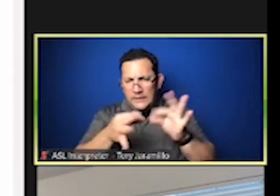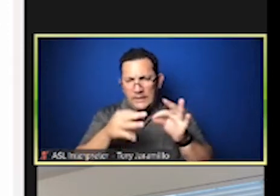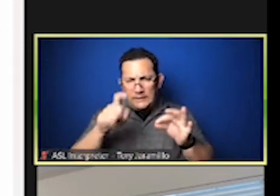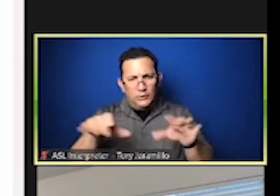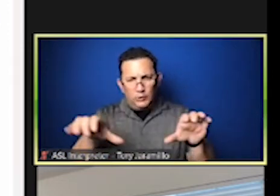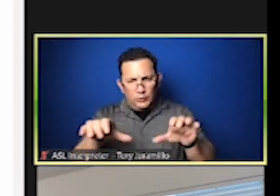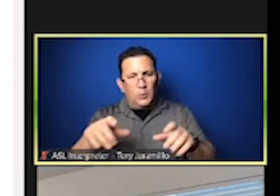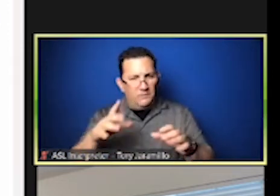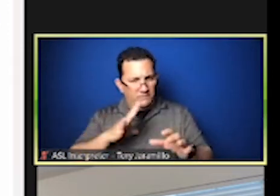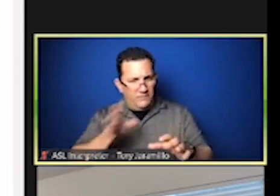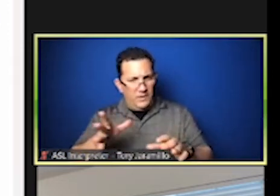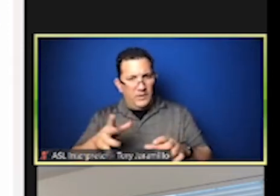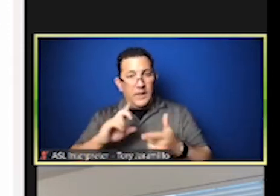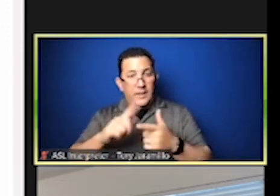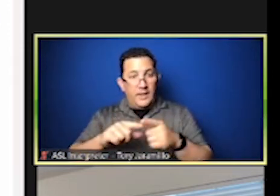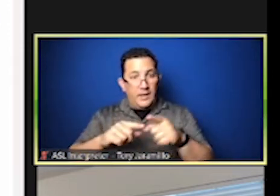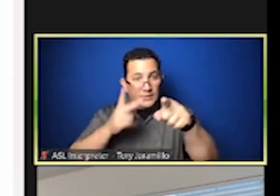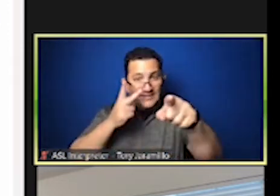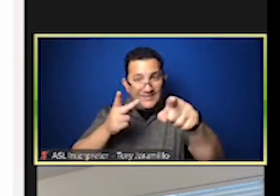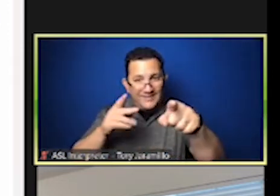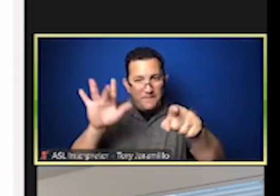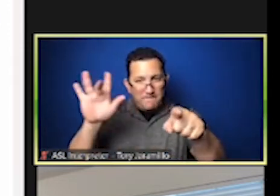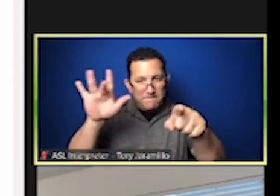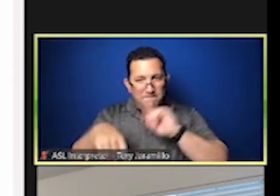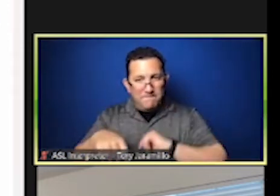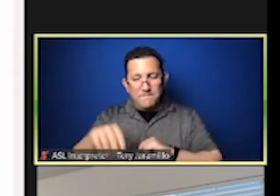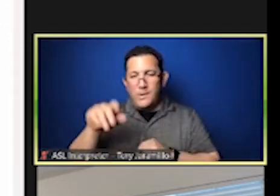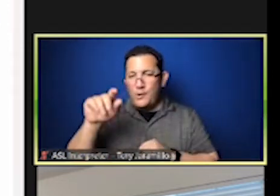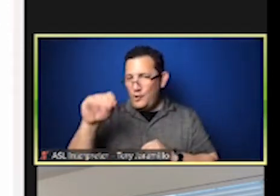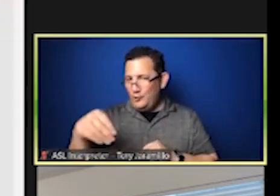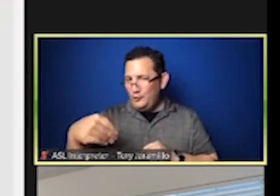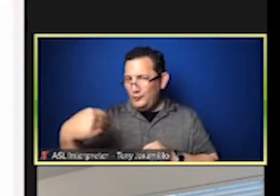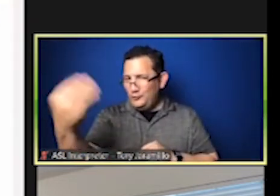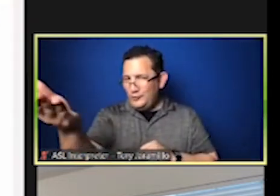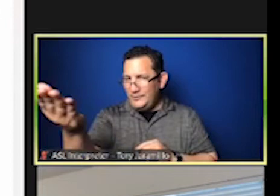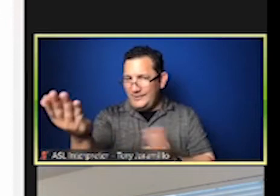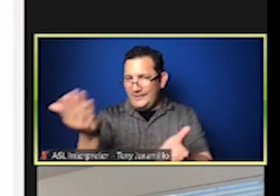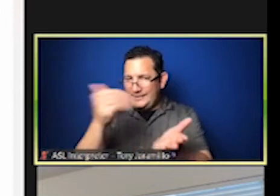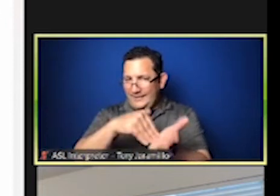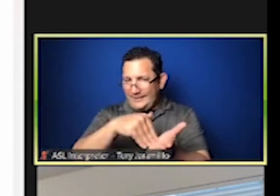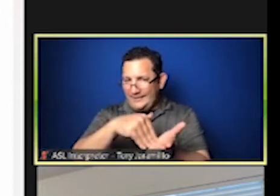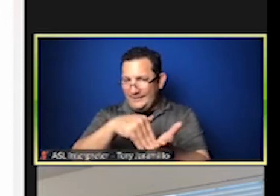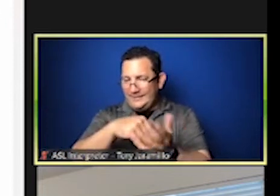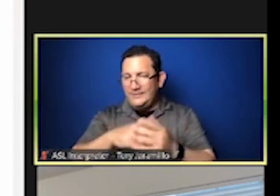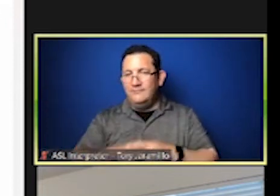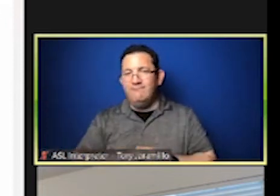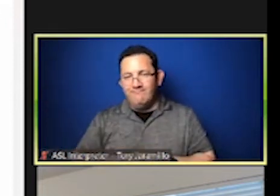assignment. And then I can simply click turn in again.